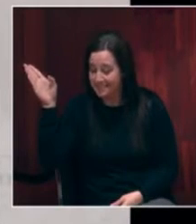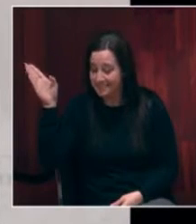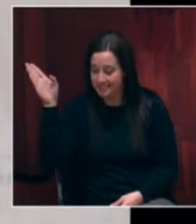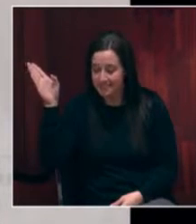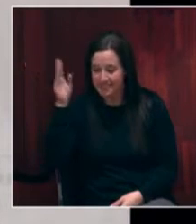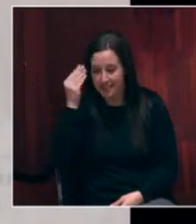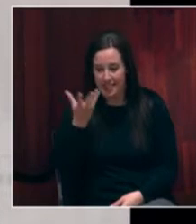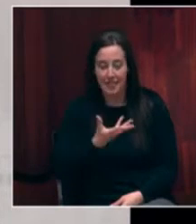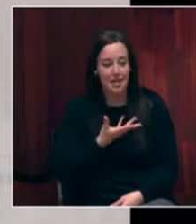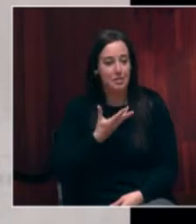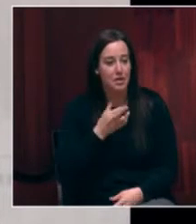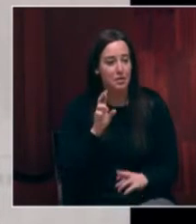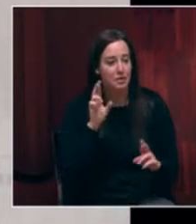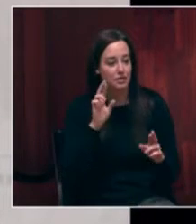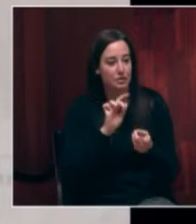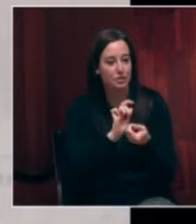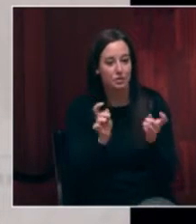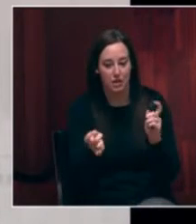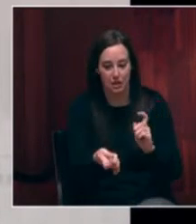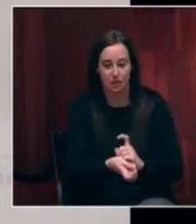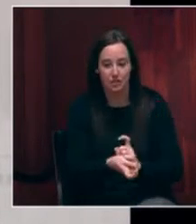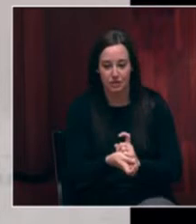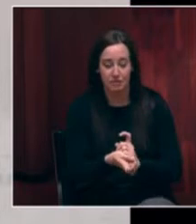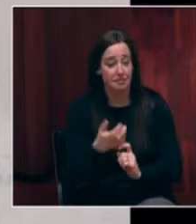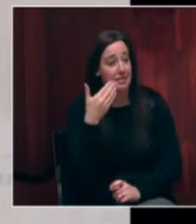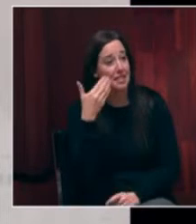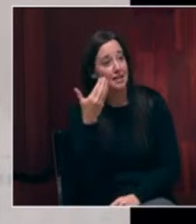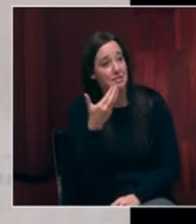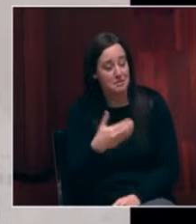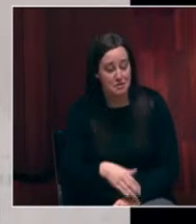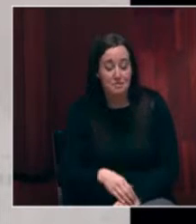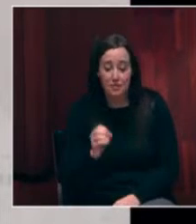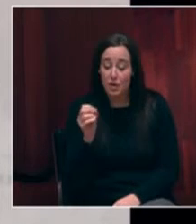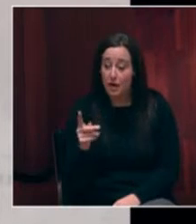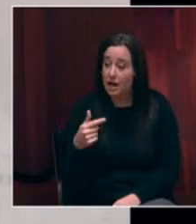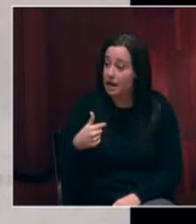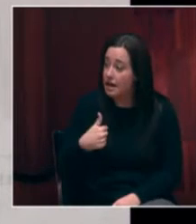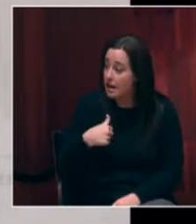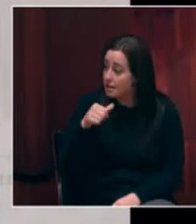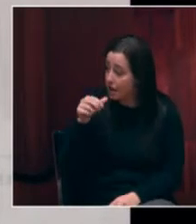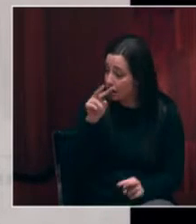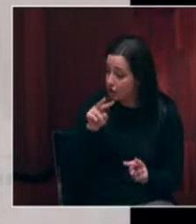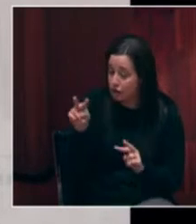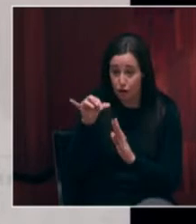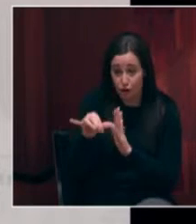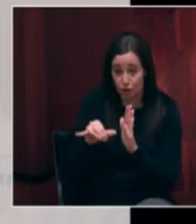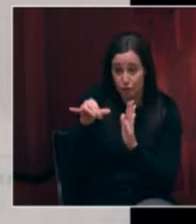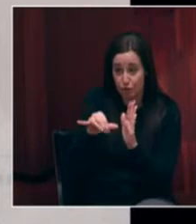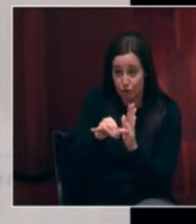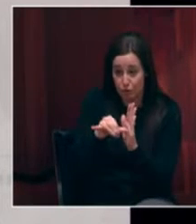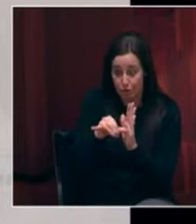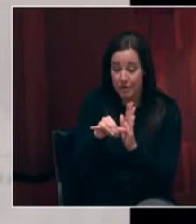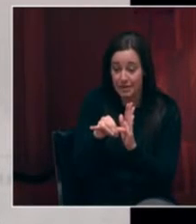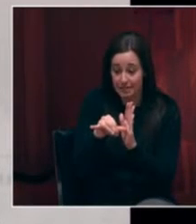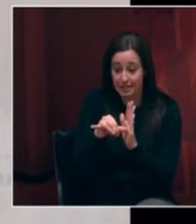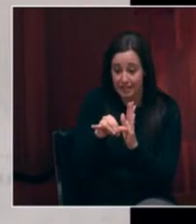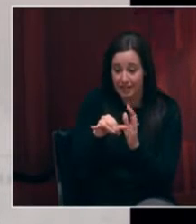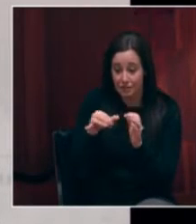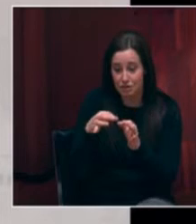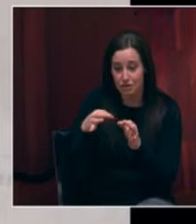you're ready to change slides. All right. Thanks, Gordon. And I will not look at the YouTube, which is lagging a couple